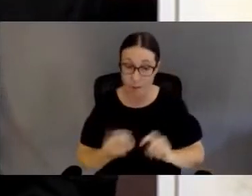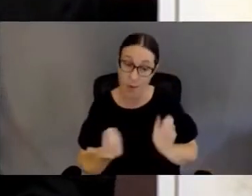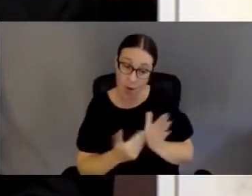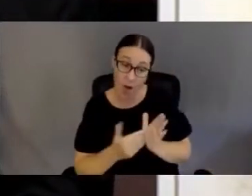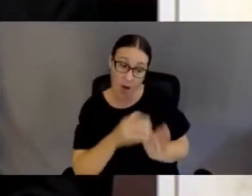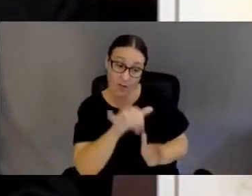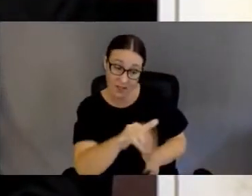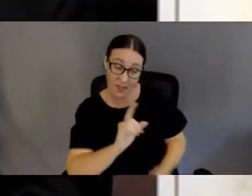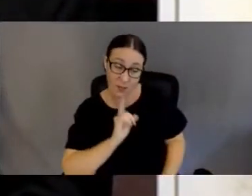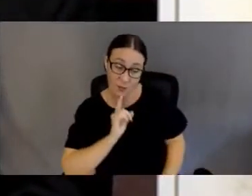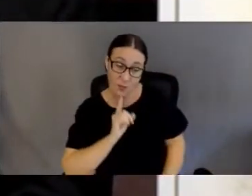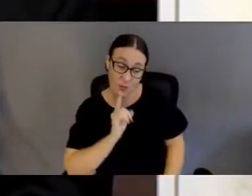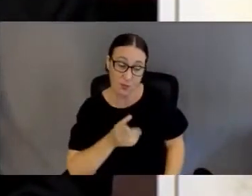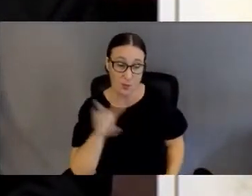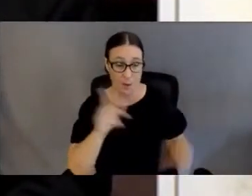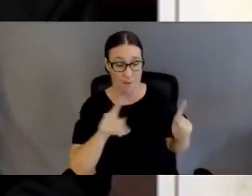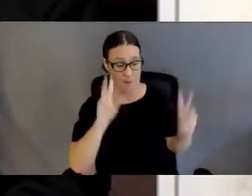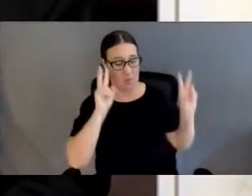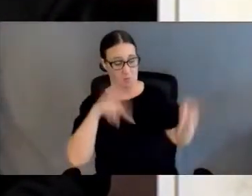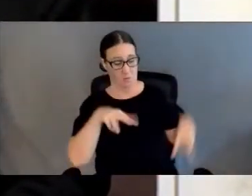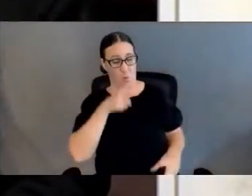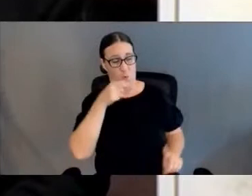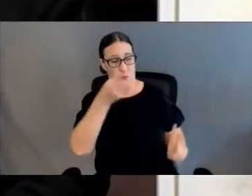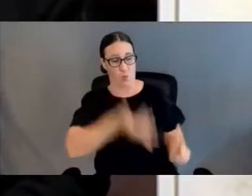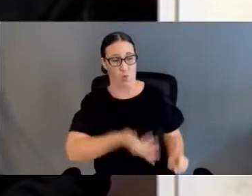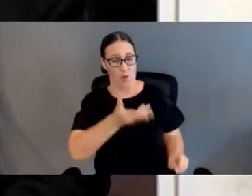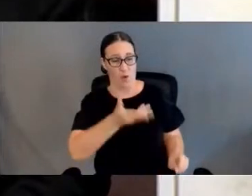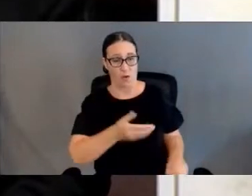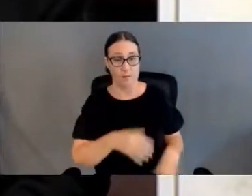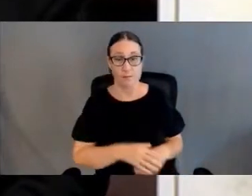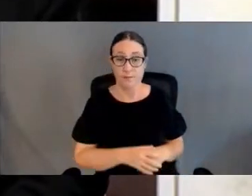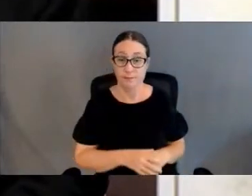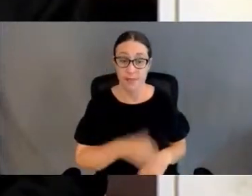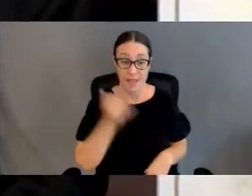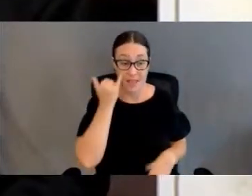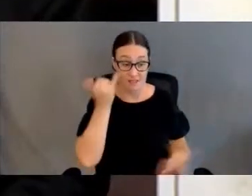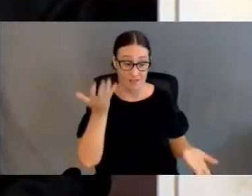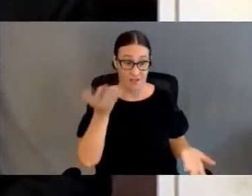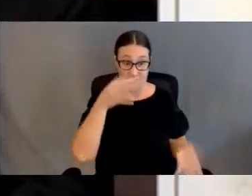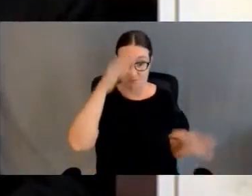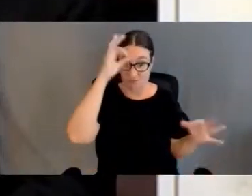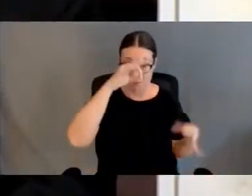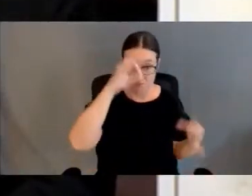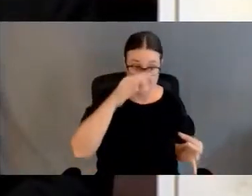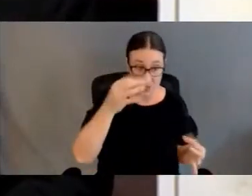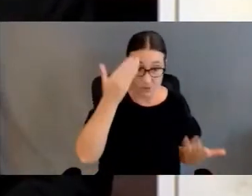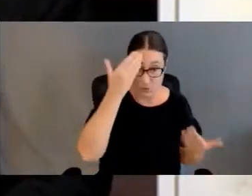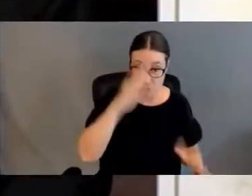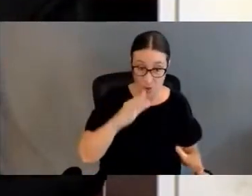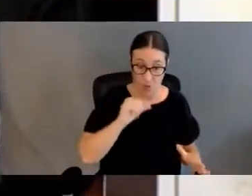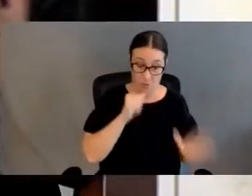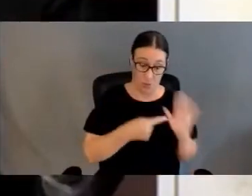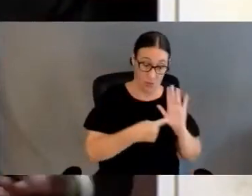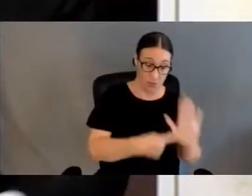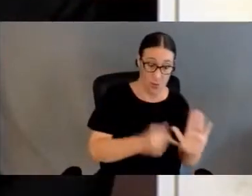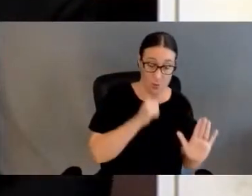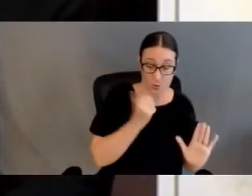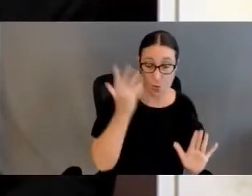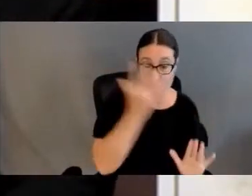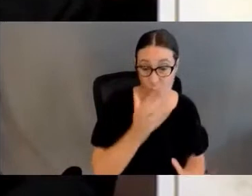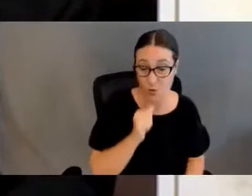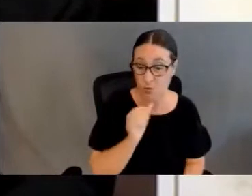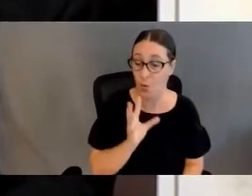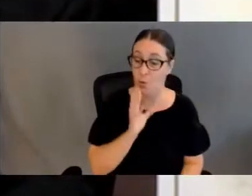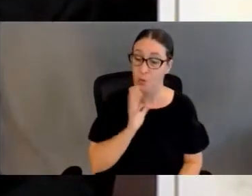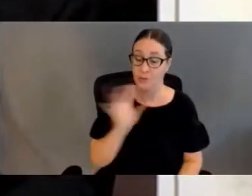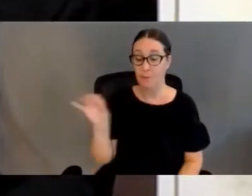true. They judge you as a person. If you don't know, if you don't show, if you don't look, if you don't speak like the person that